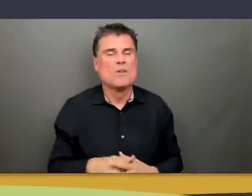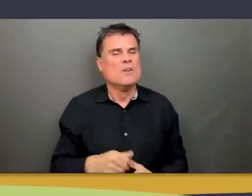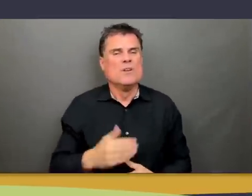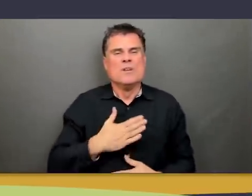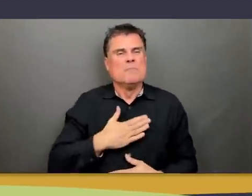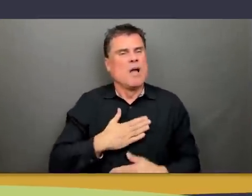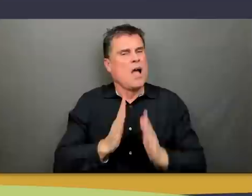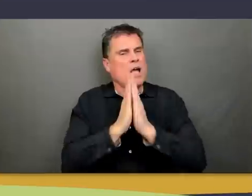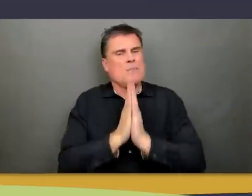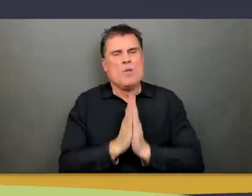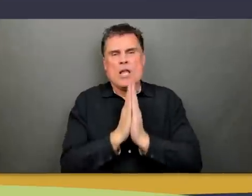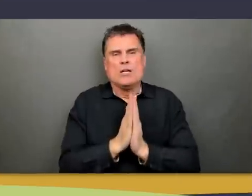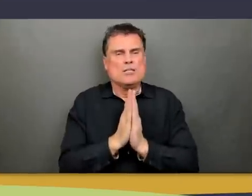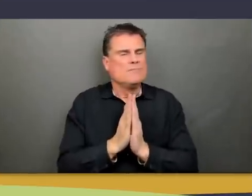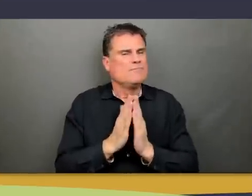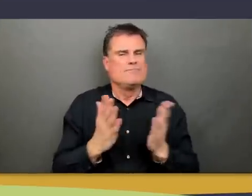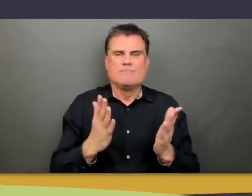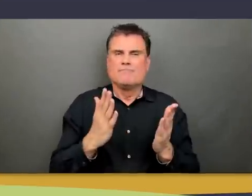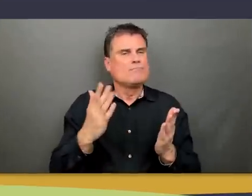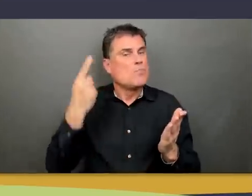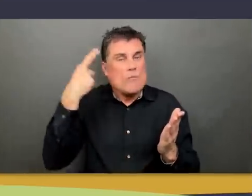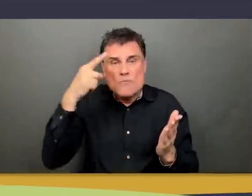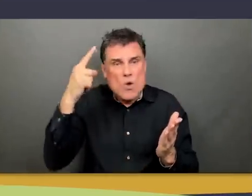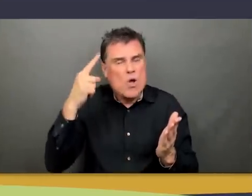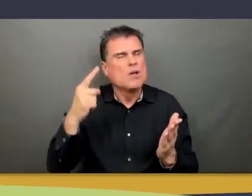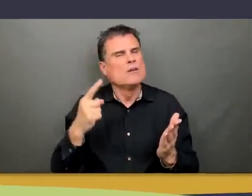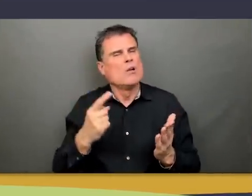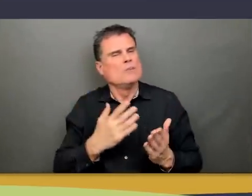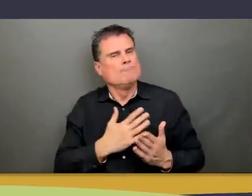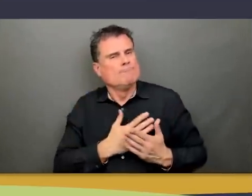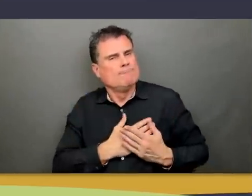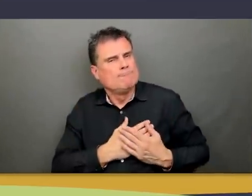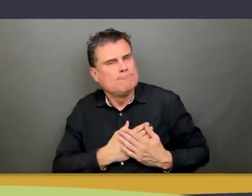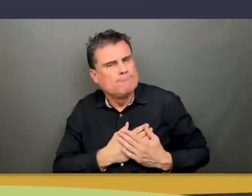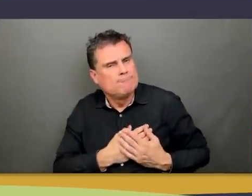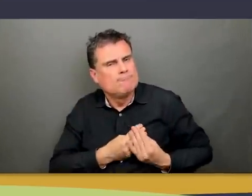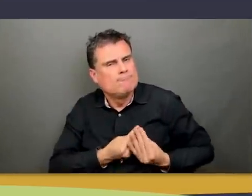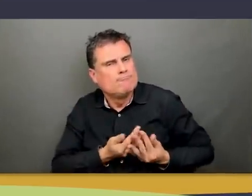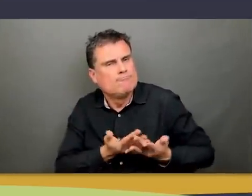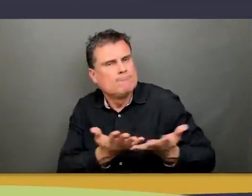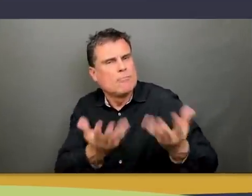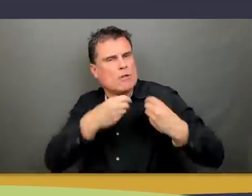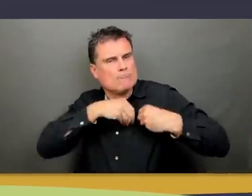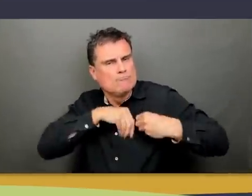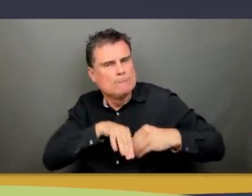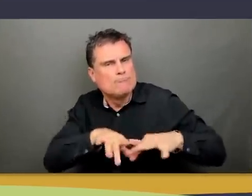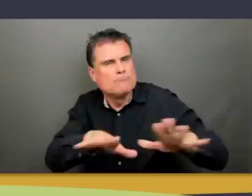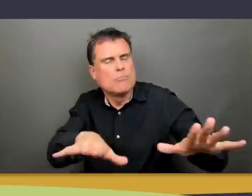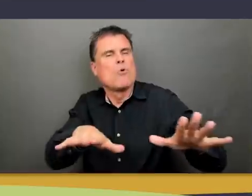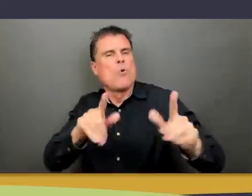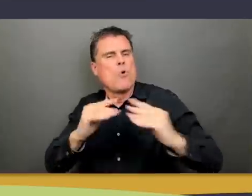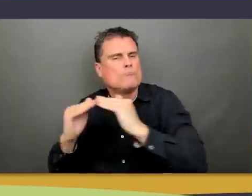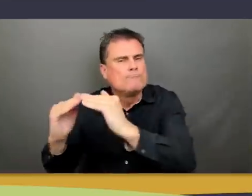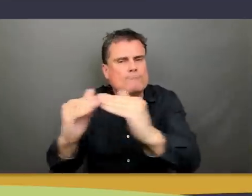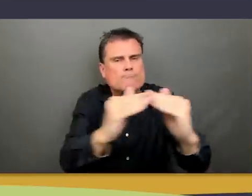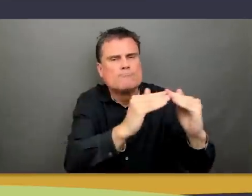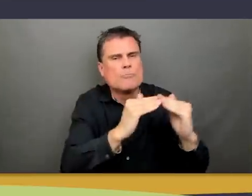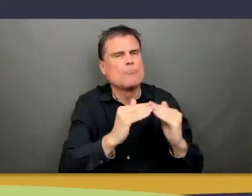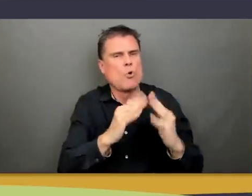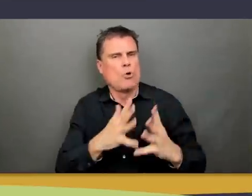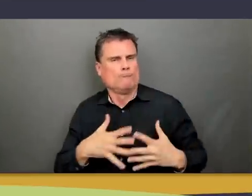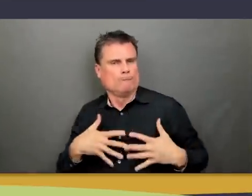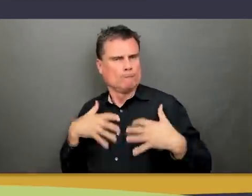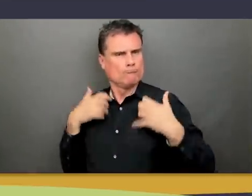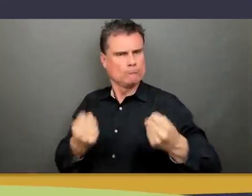fortitude, and wisdom. More than enough to move us forward again into the light